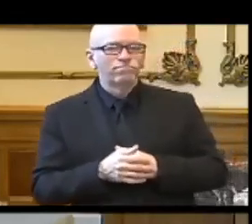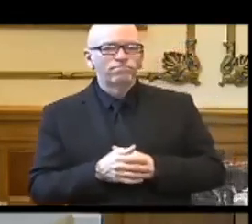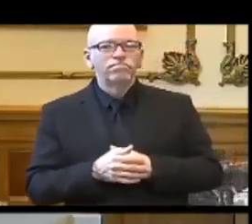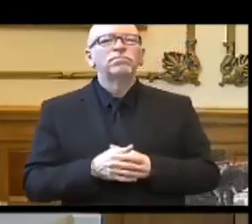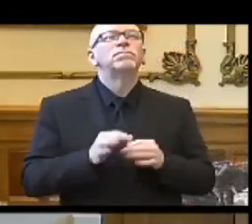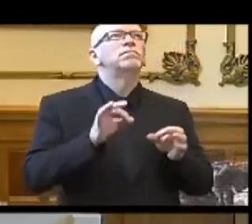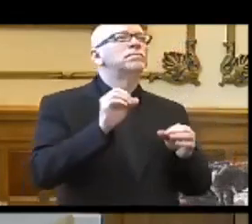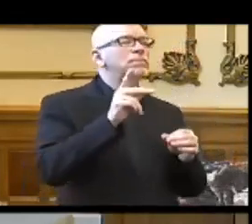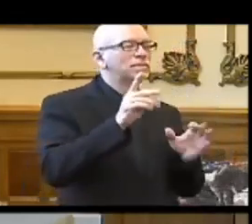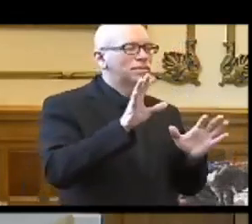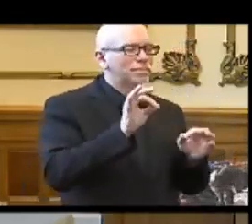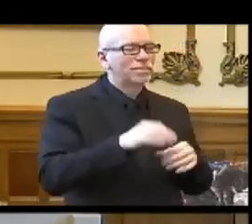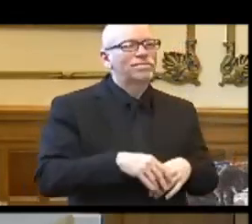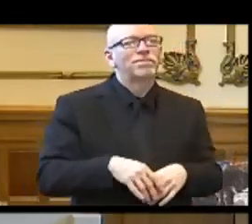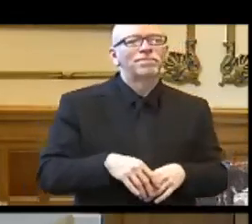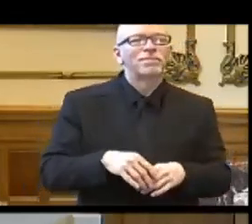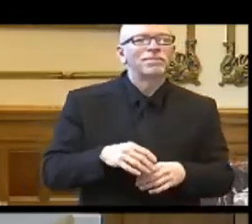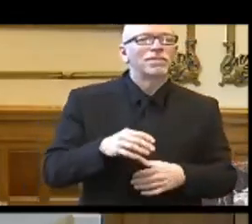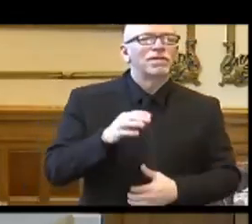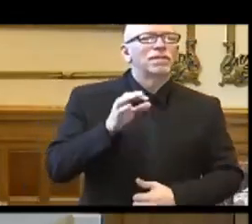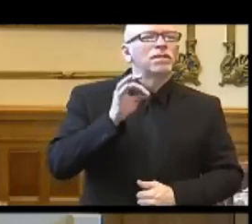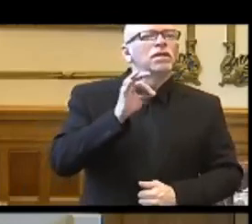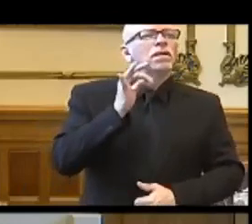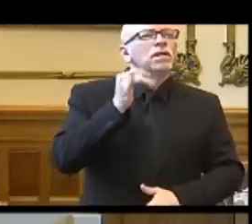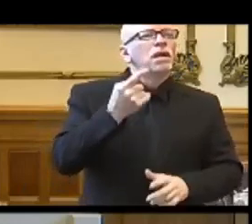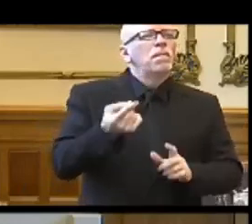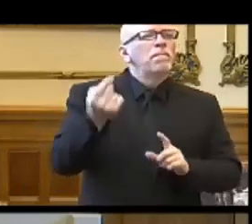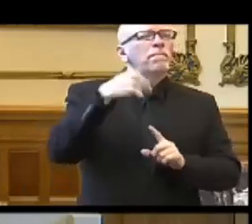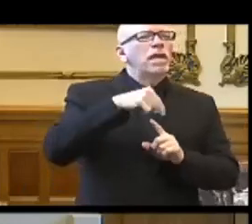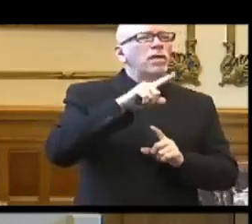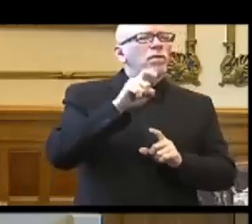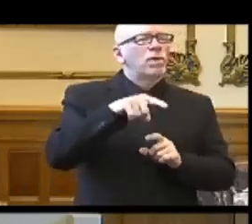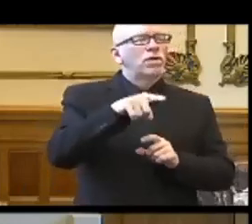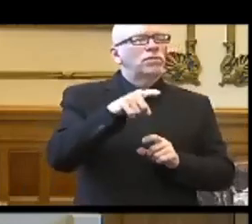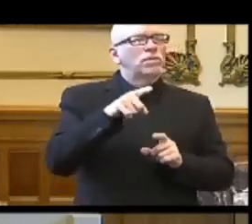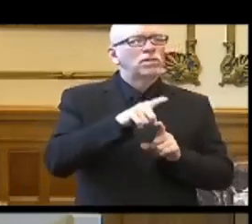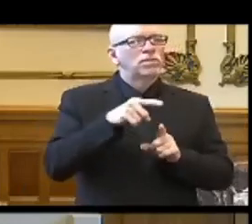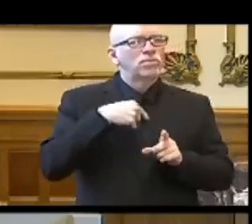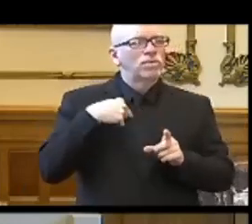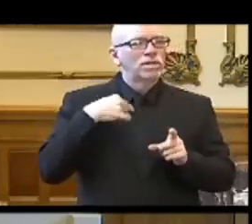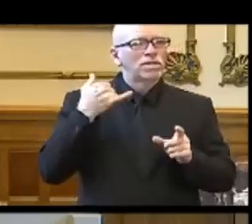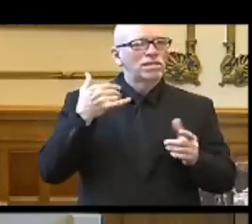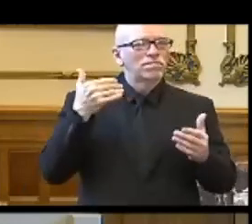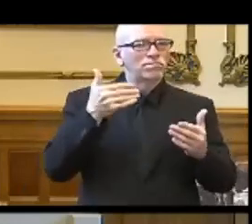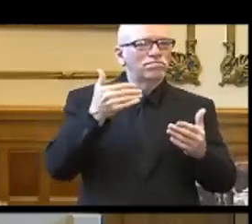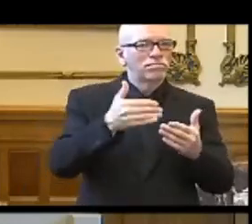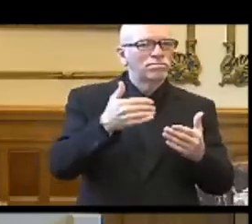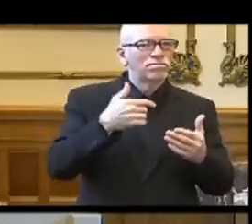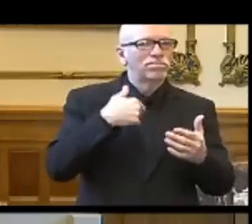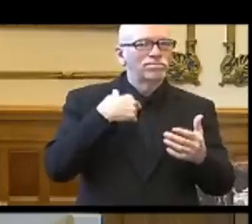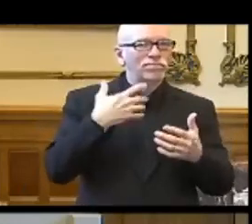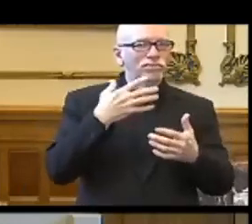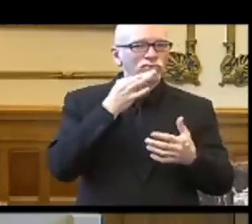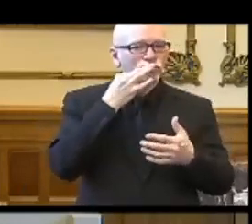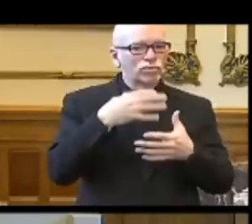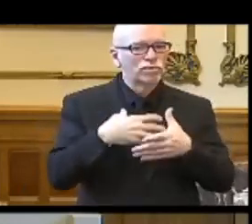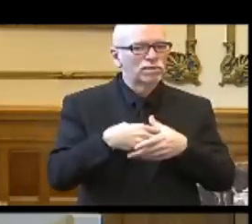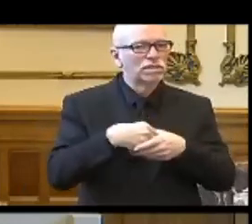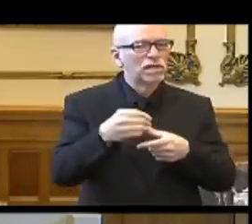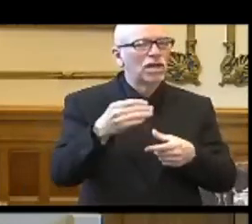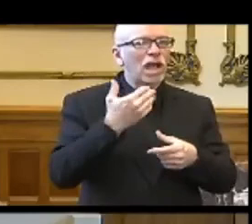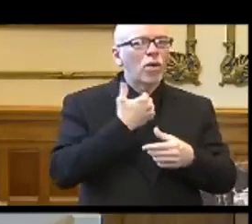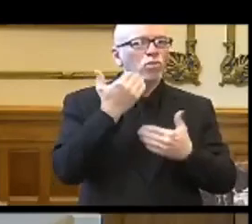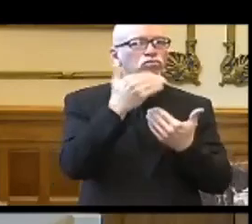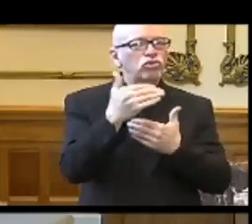There it is. Hello, Governor. Going back to the question as we move towards coming out of this and lifting